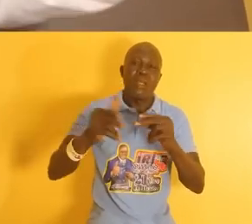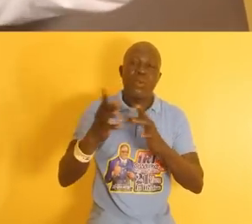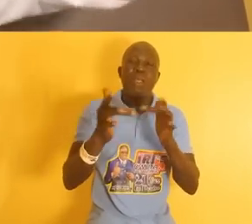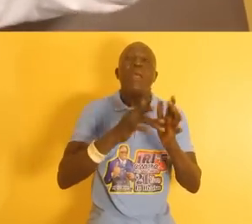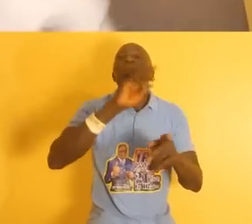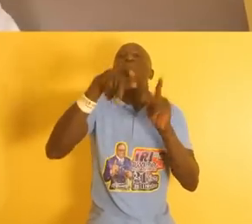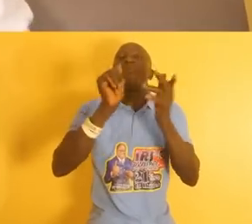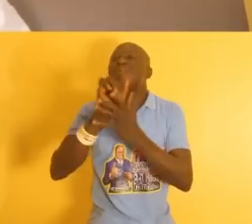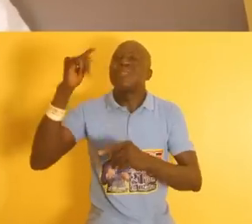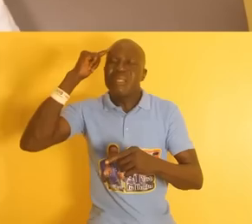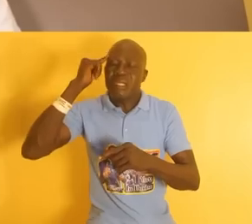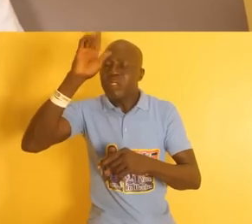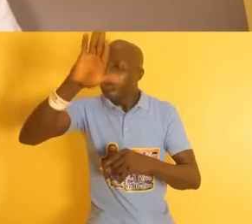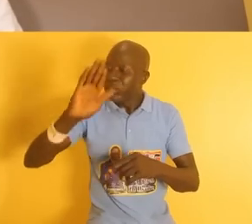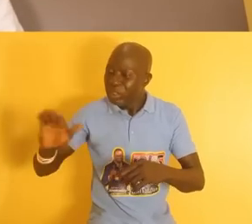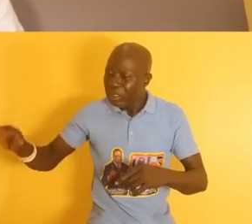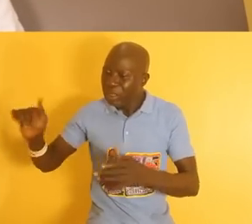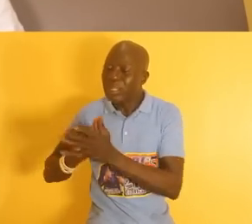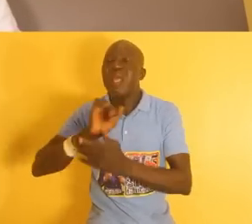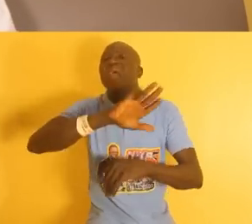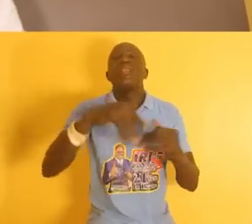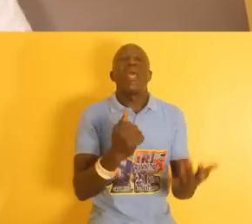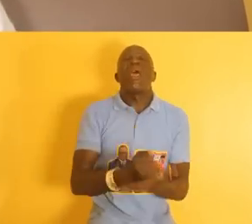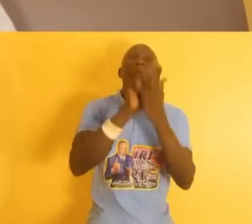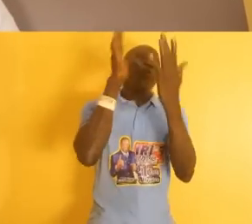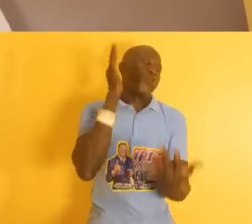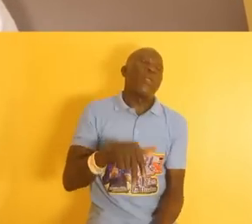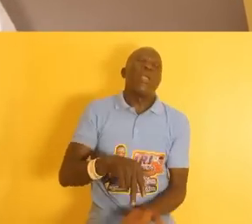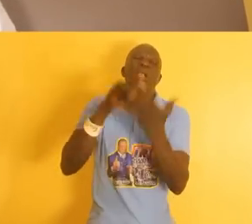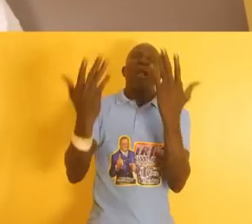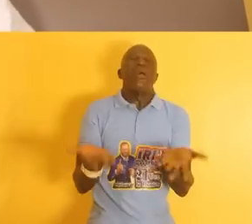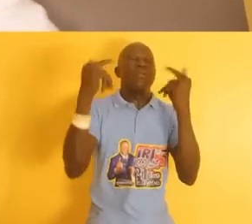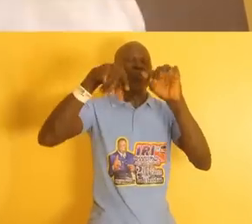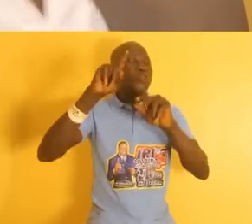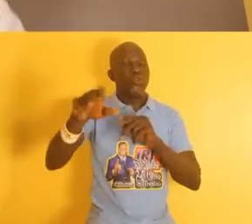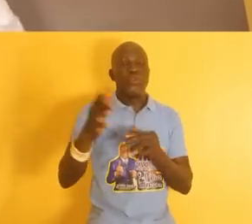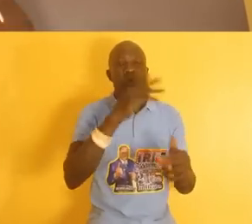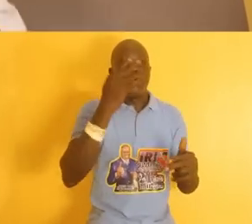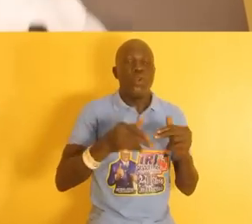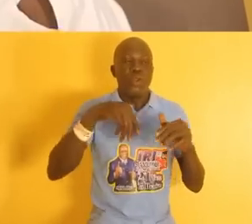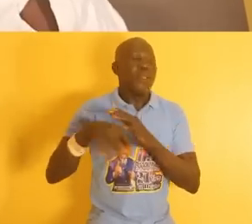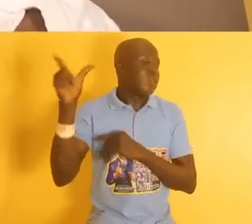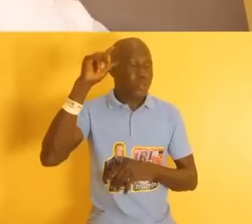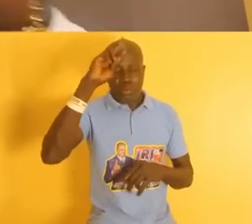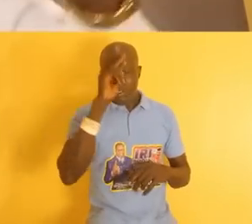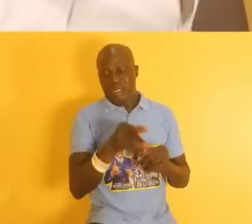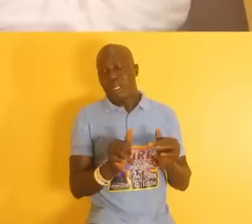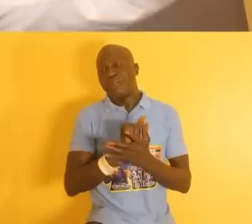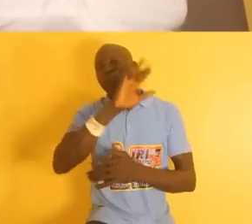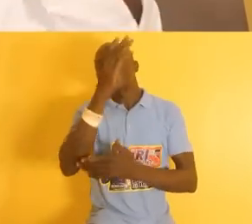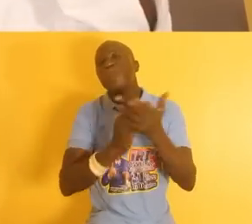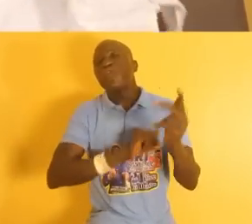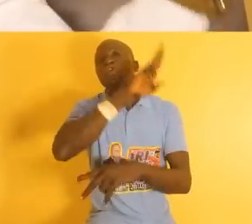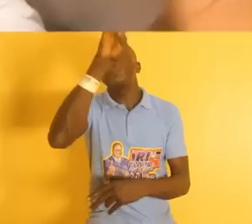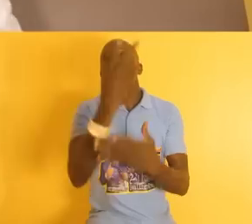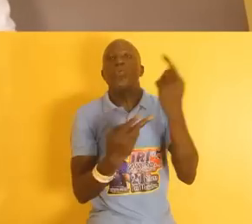you see a little woman, you know that they were the rates of children. And I know what did they phone you. Oh, God. Will rise for you. Yeah, listen to me, sir. I want